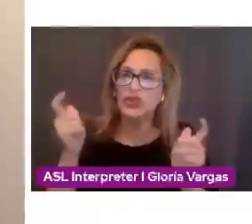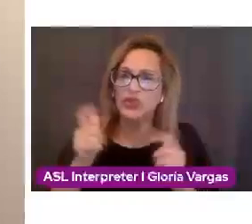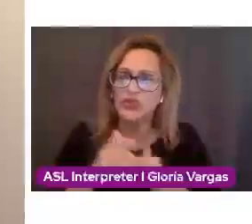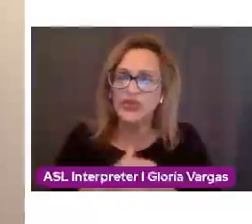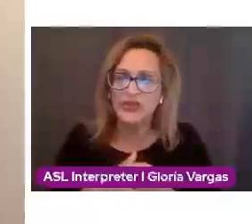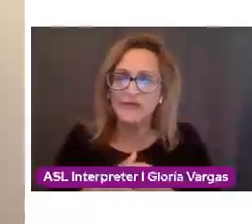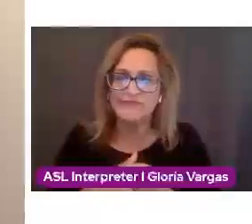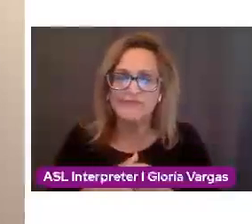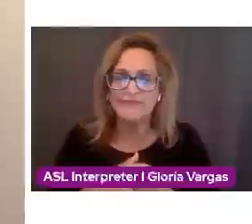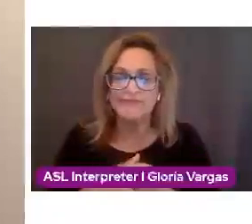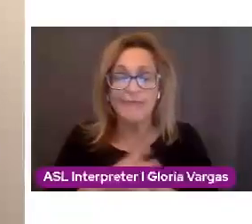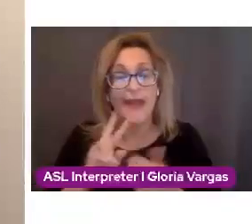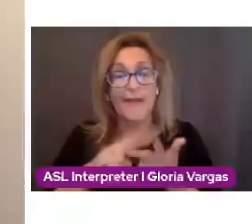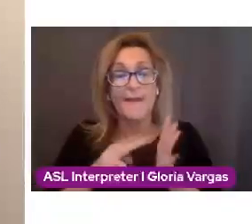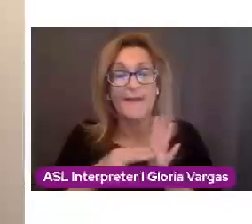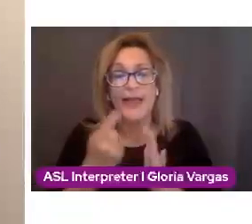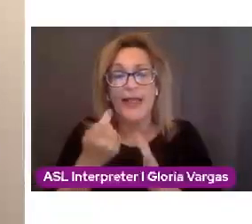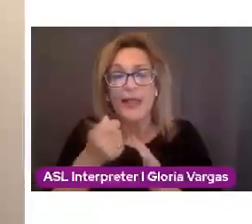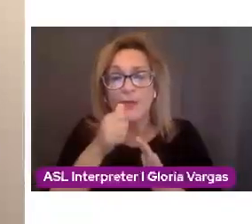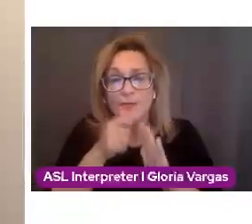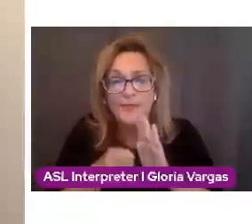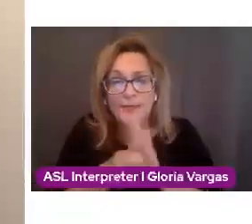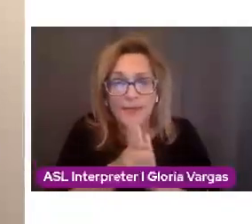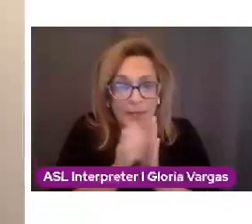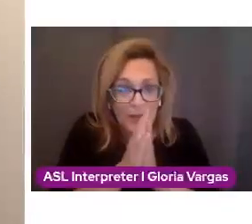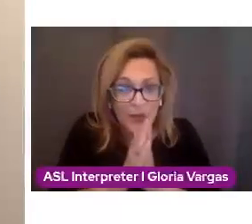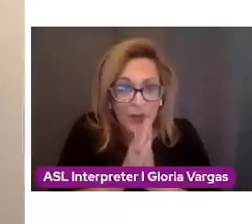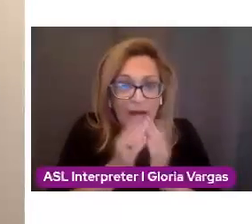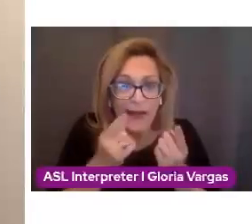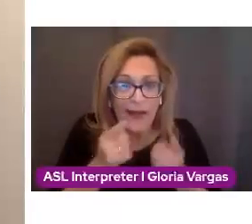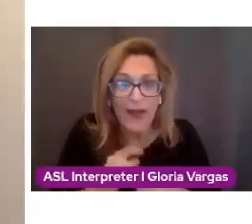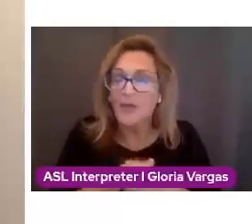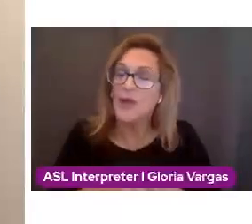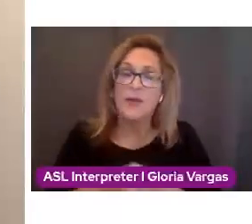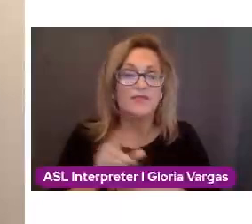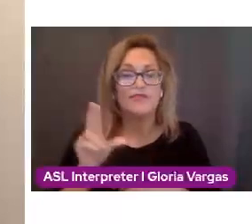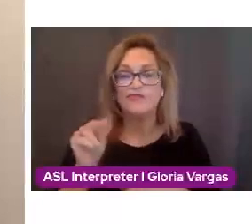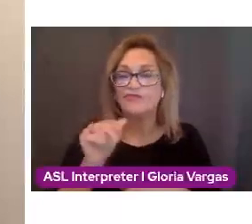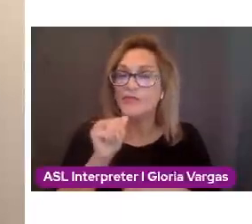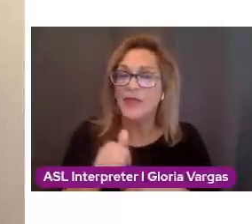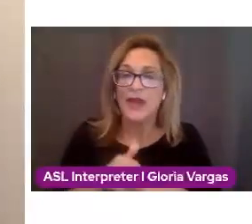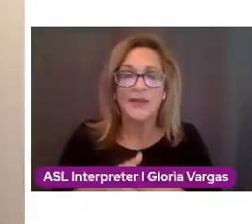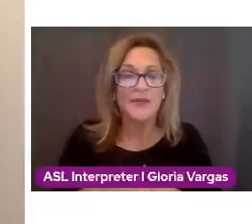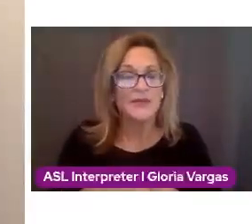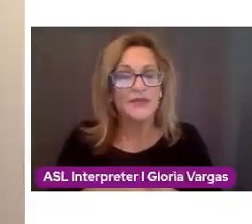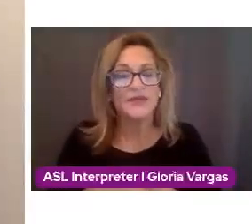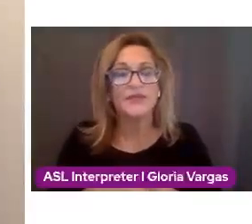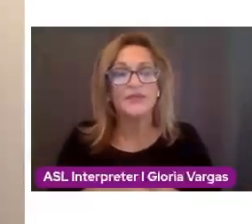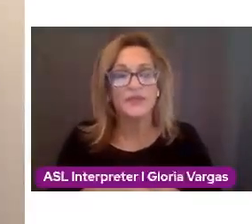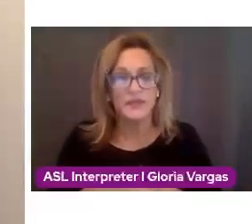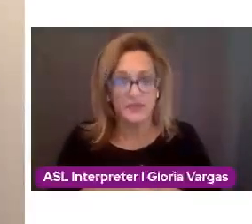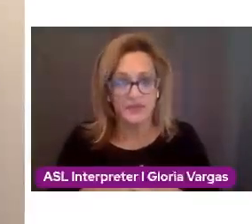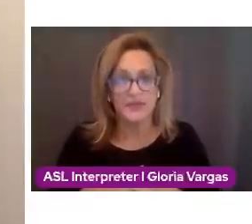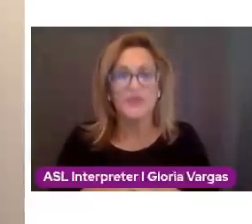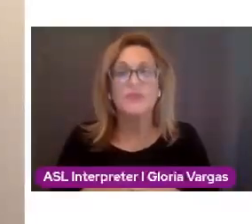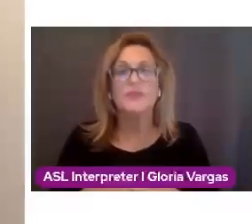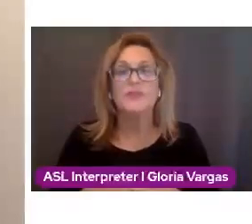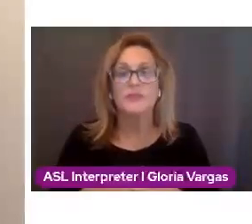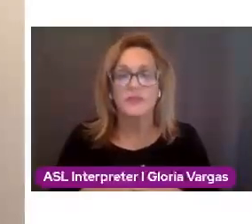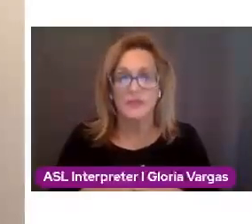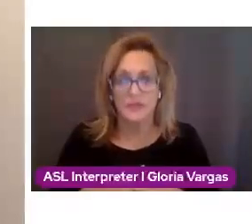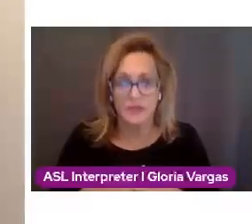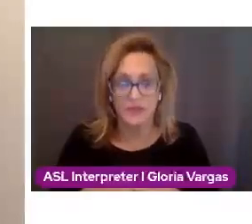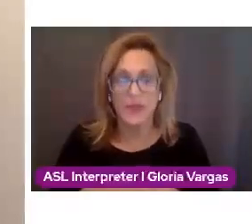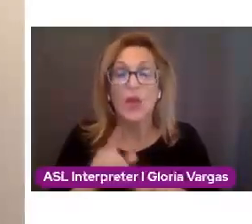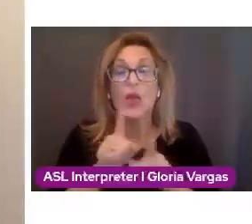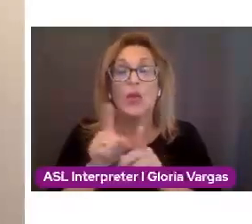a small, discrete little event. And this is also contributes to environments, and what the Supreme Court